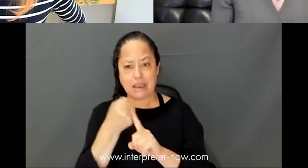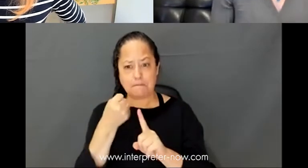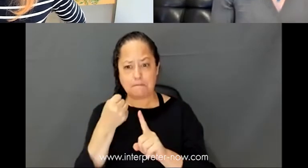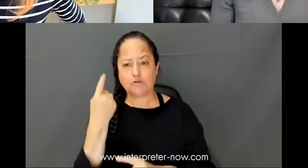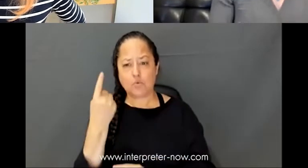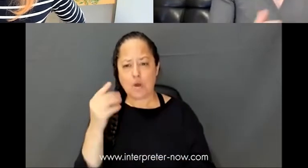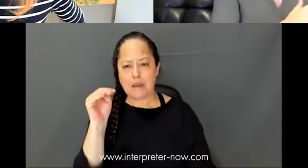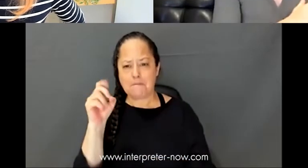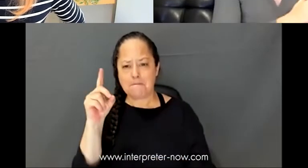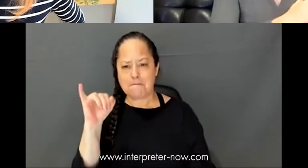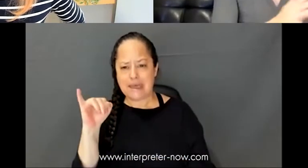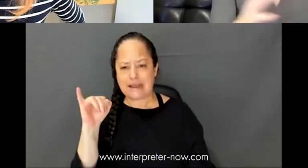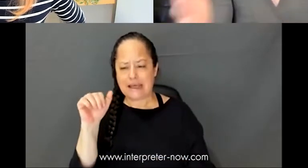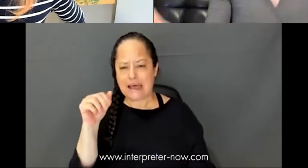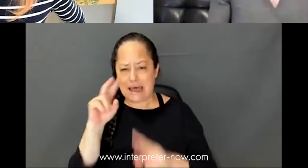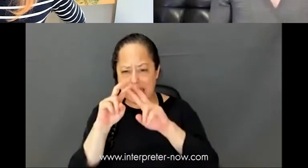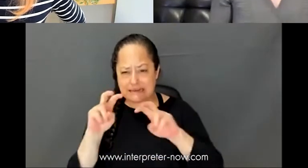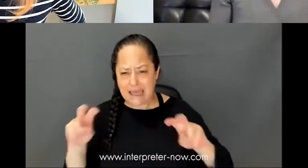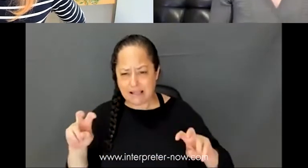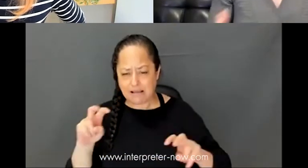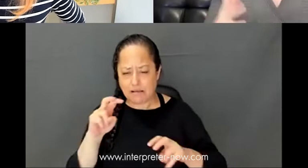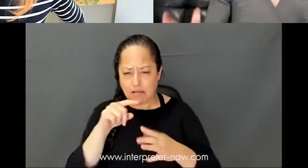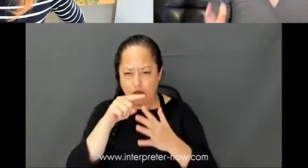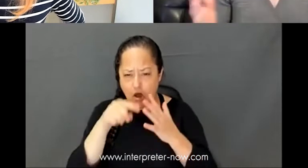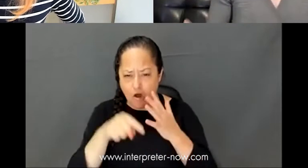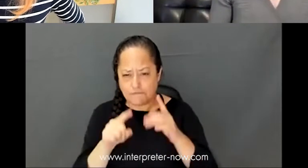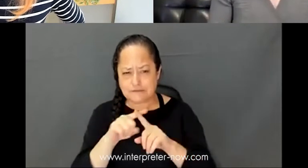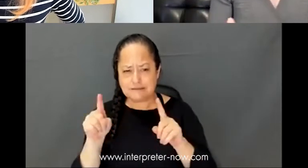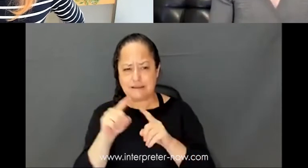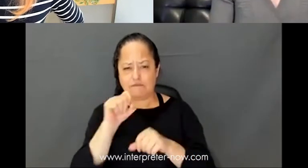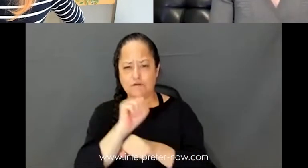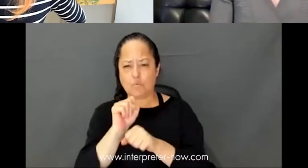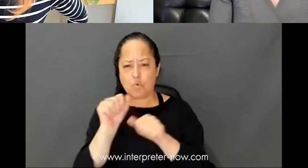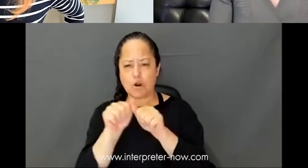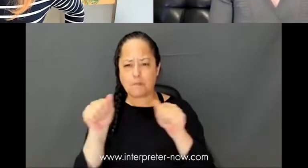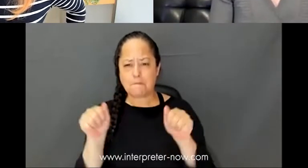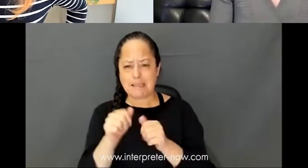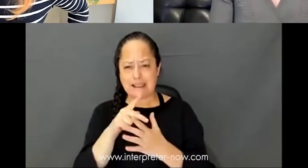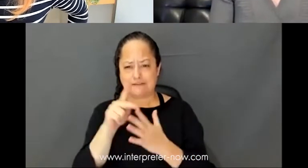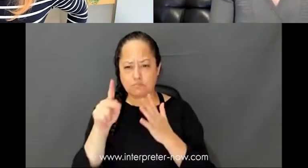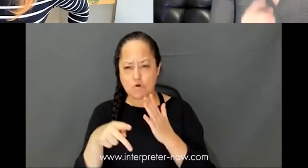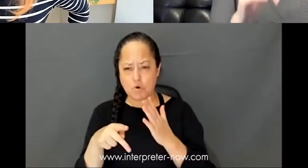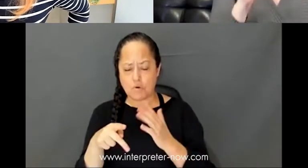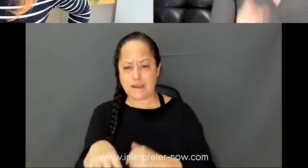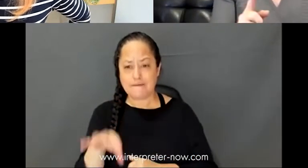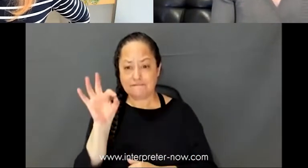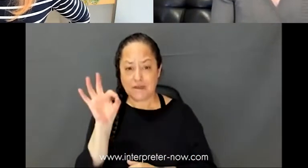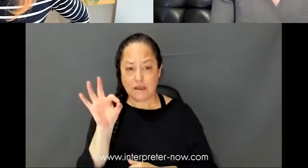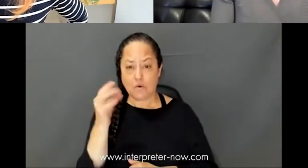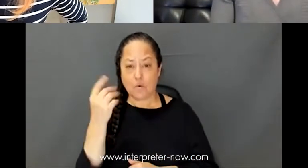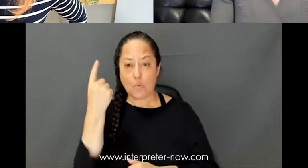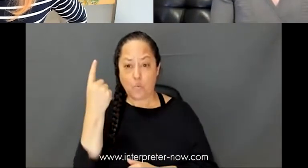meta-analysis looked at all of these different kind of workplace programs and found one